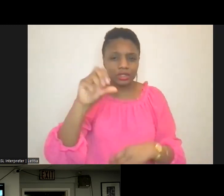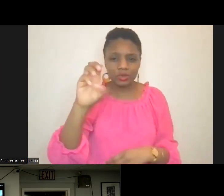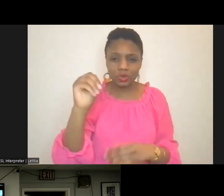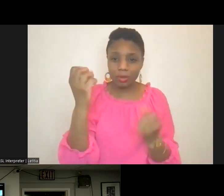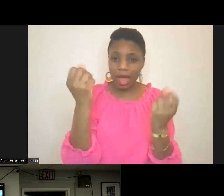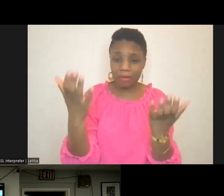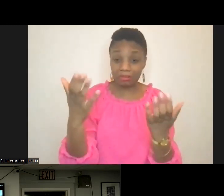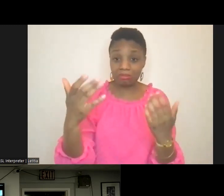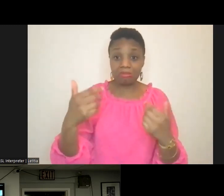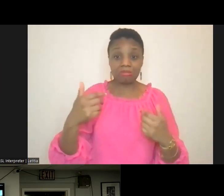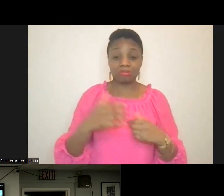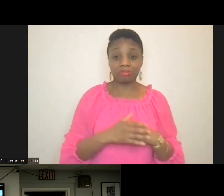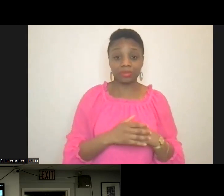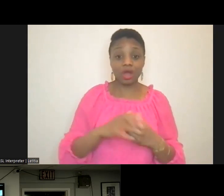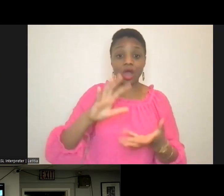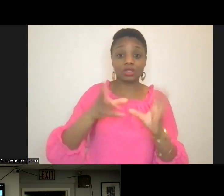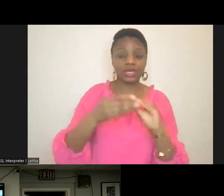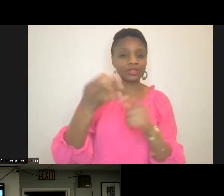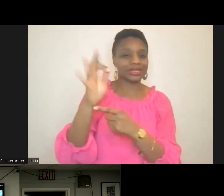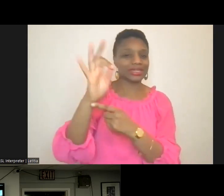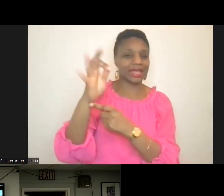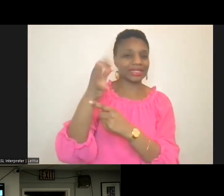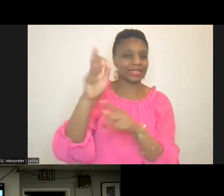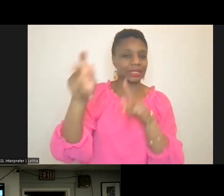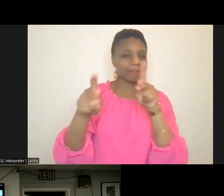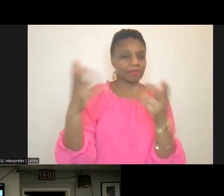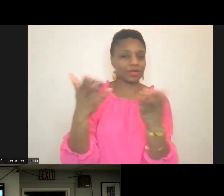I can tell you that much. There are 19 attendees currently.